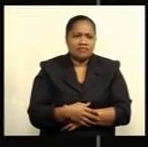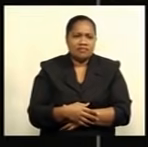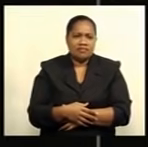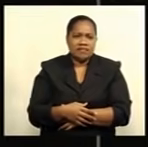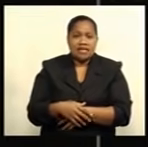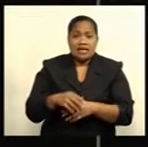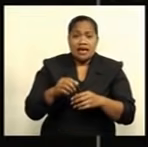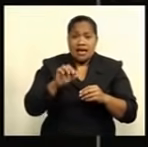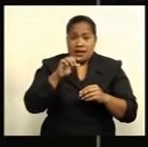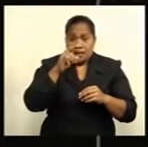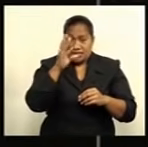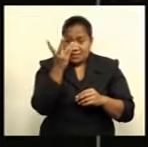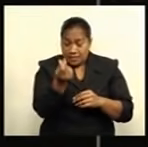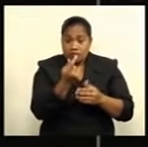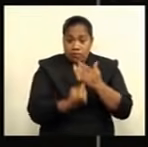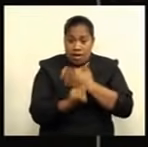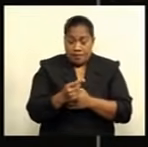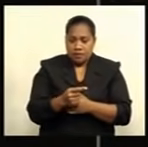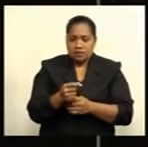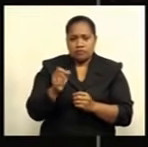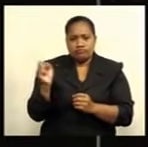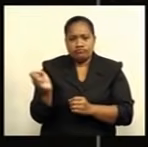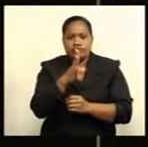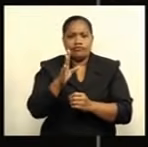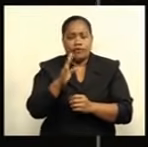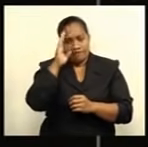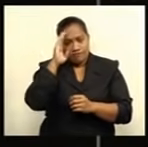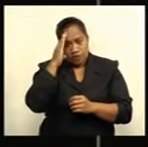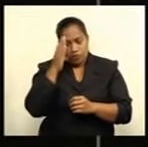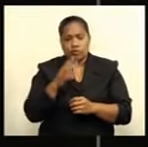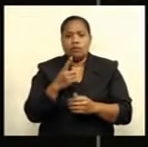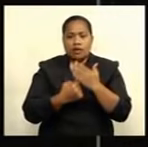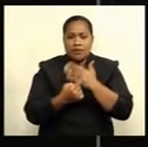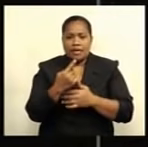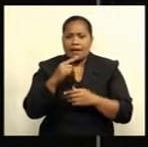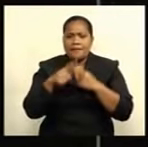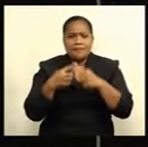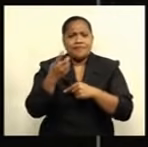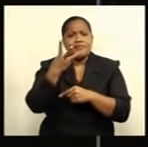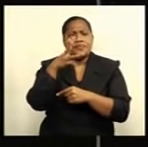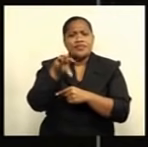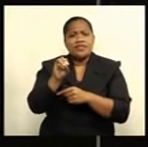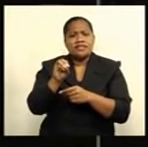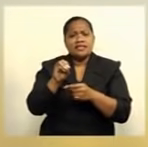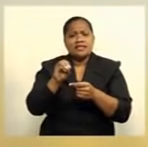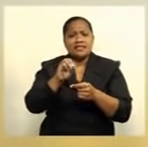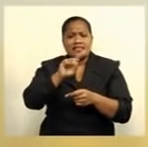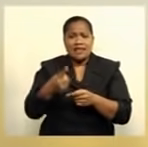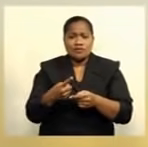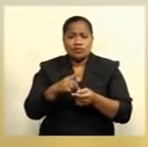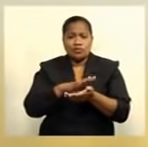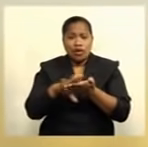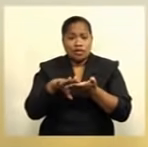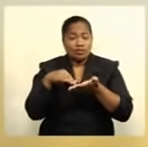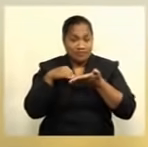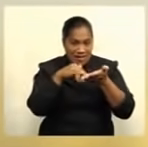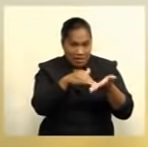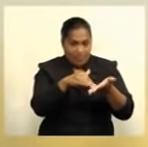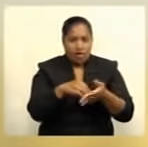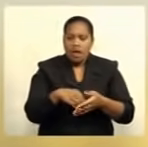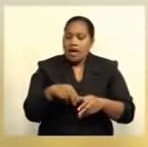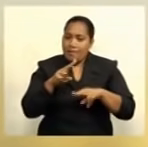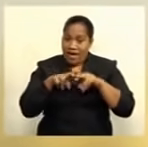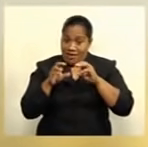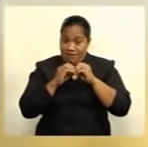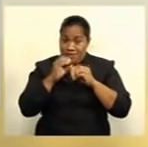posts on Facebook claiming to help secure up to $30,000 in housing grants. FBC News